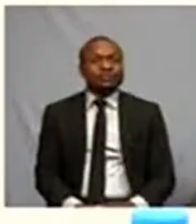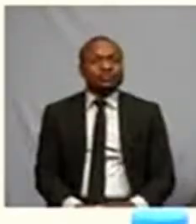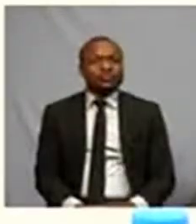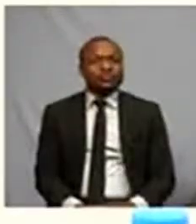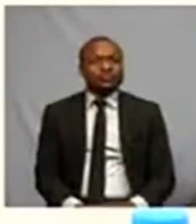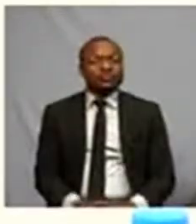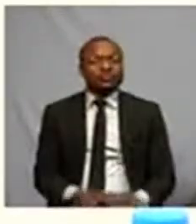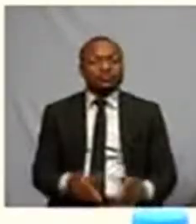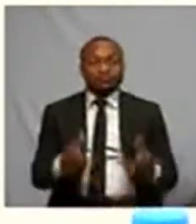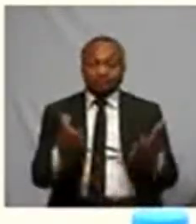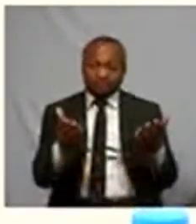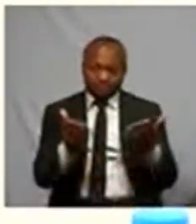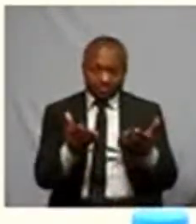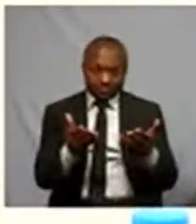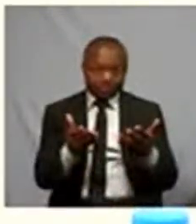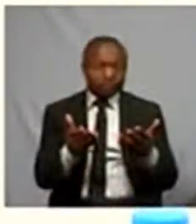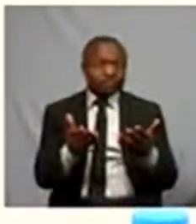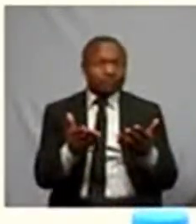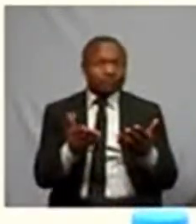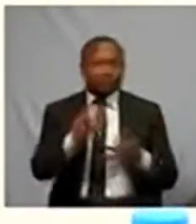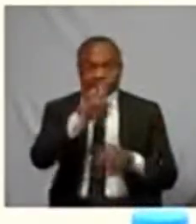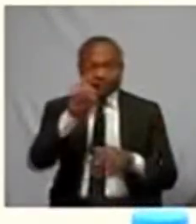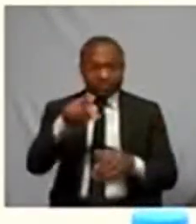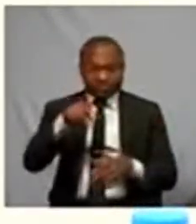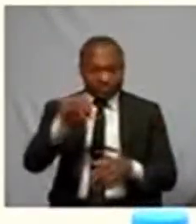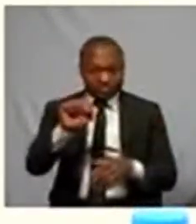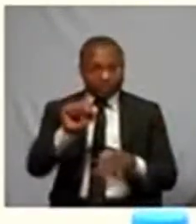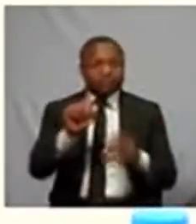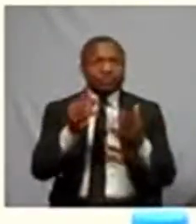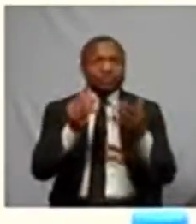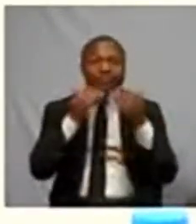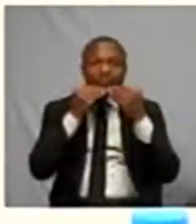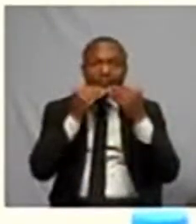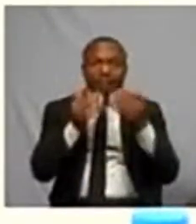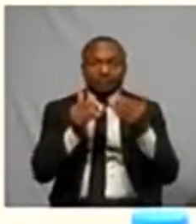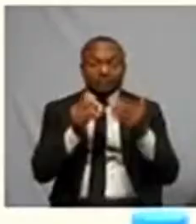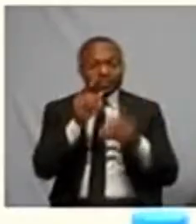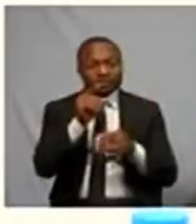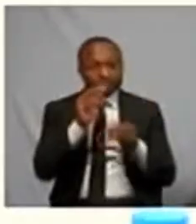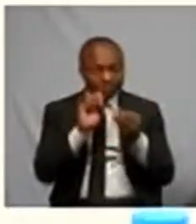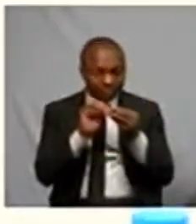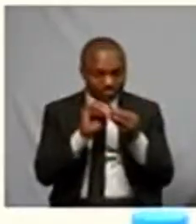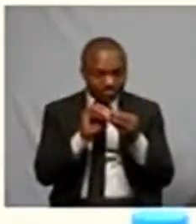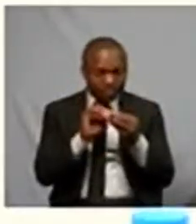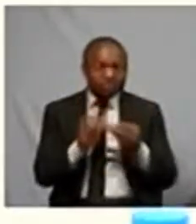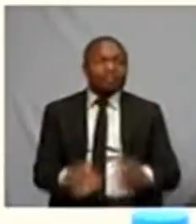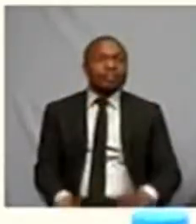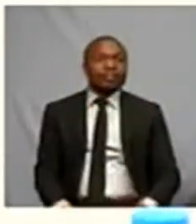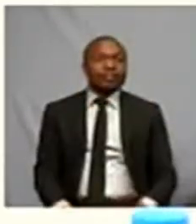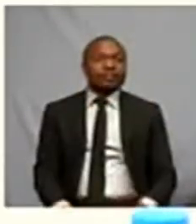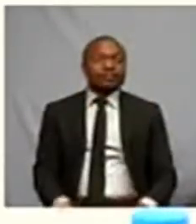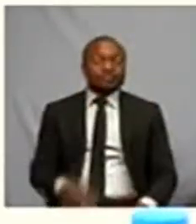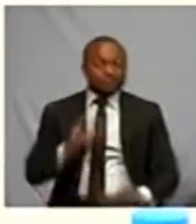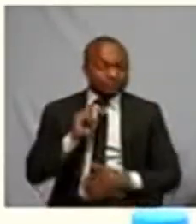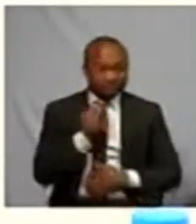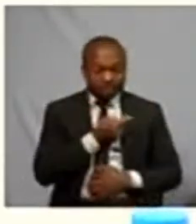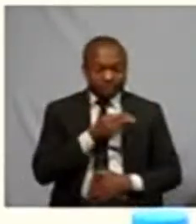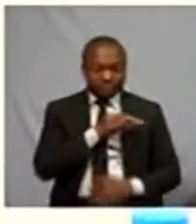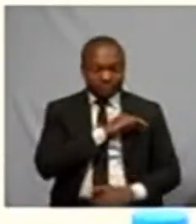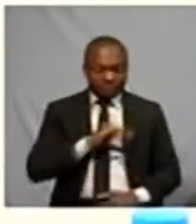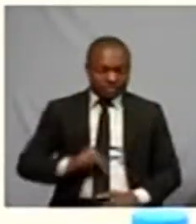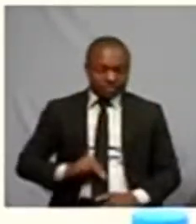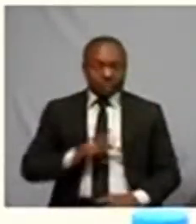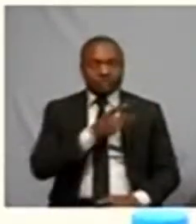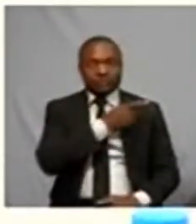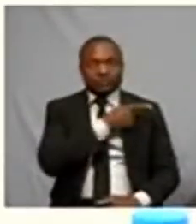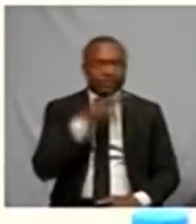If there are no more questions, PS would like to thank you so much. I think for us as members of parliament, this